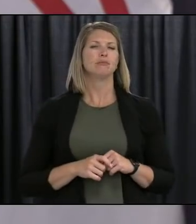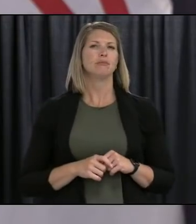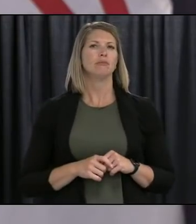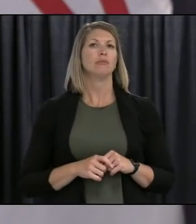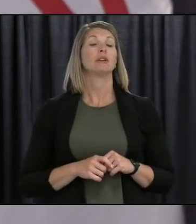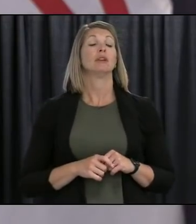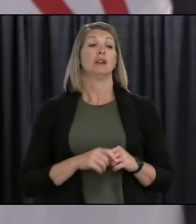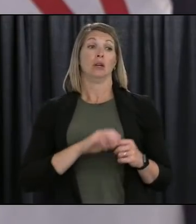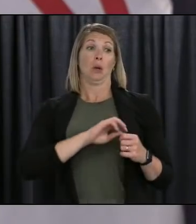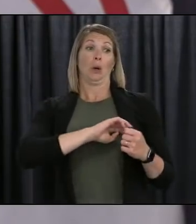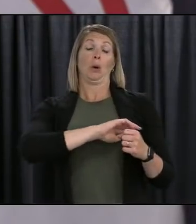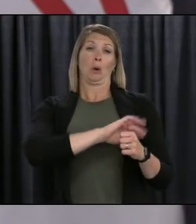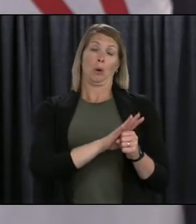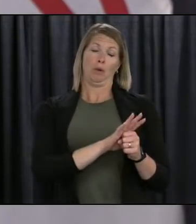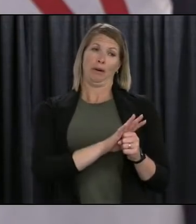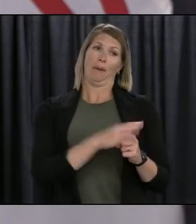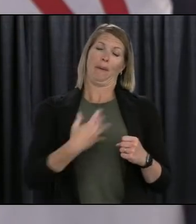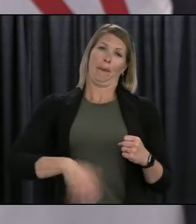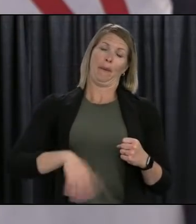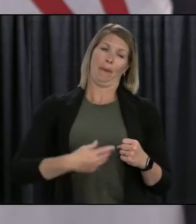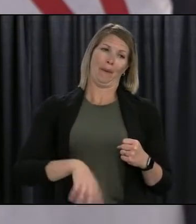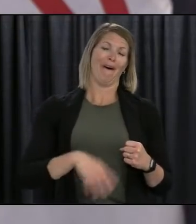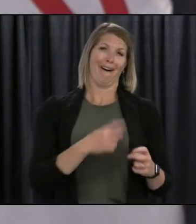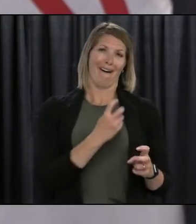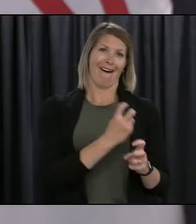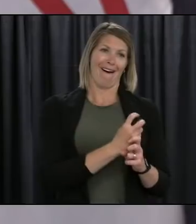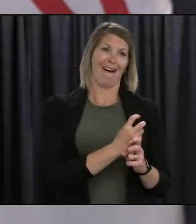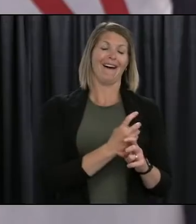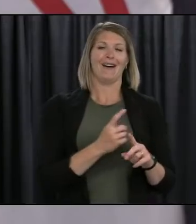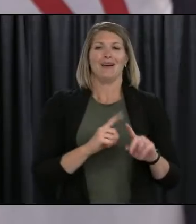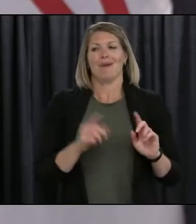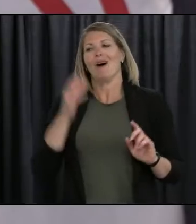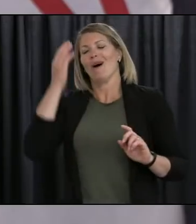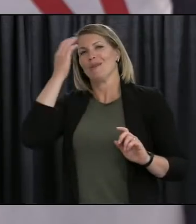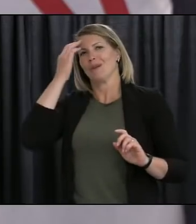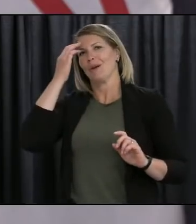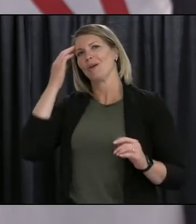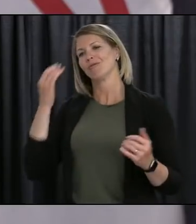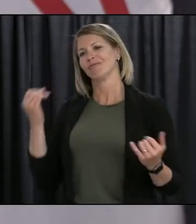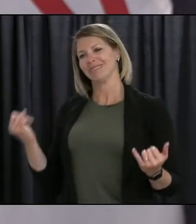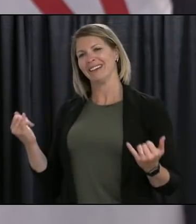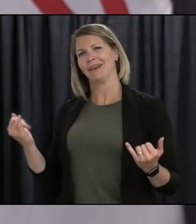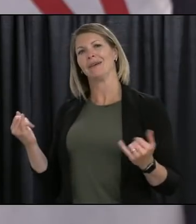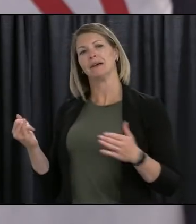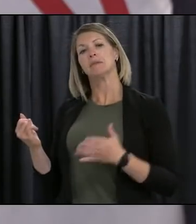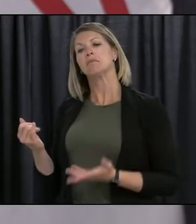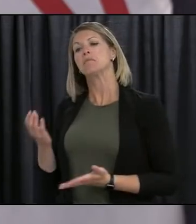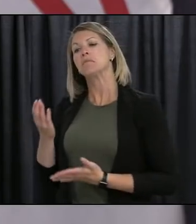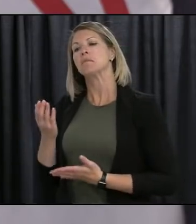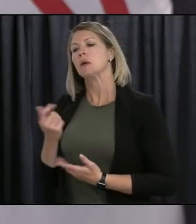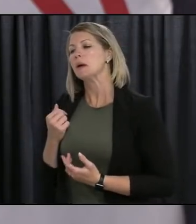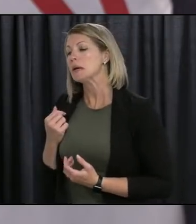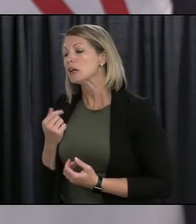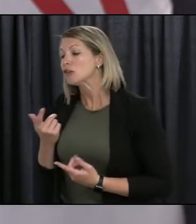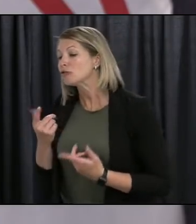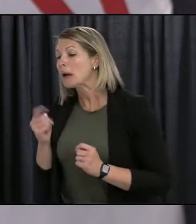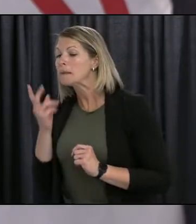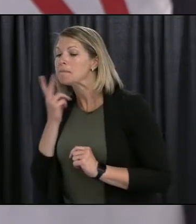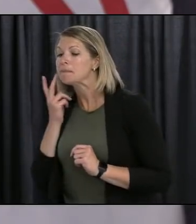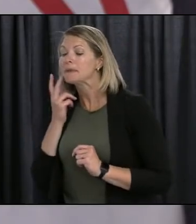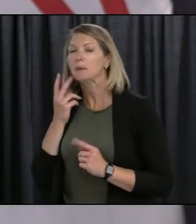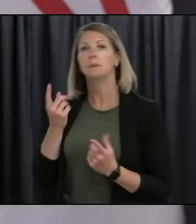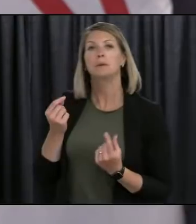a test for all of us as our residents in Newfoundland and Labrador. Will be, as some people have already said, will be a